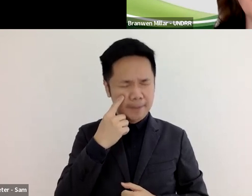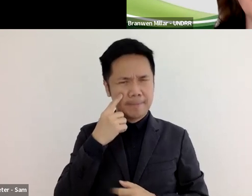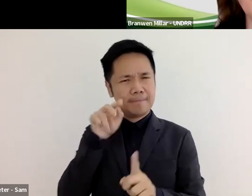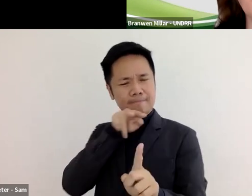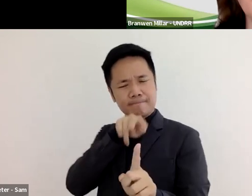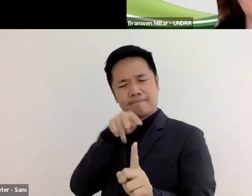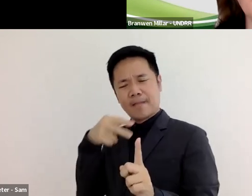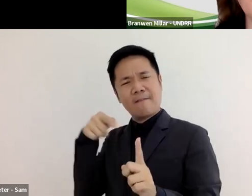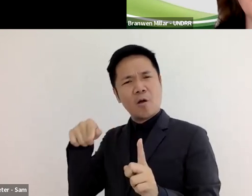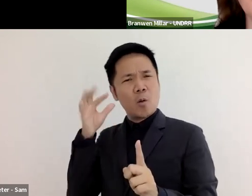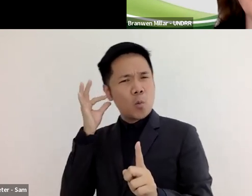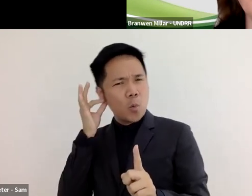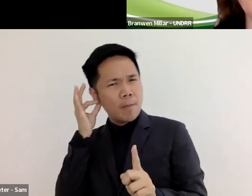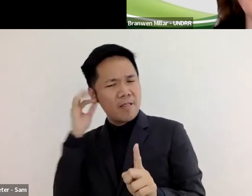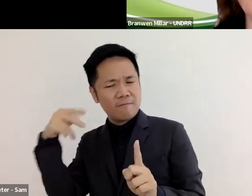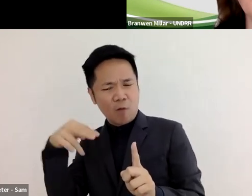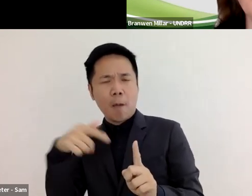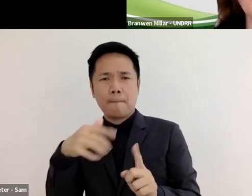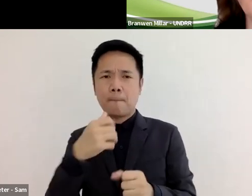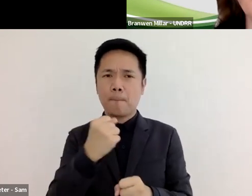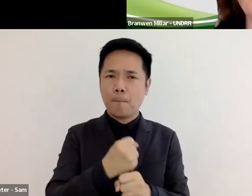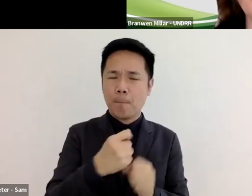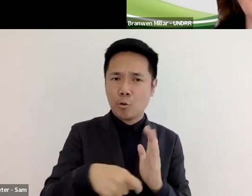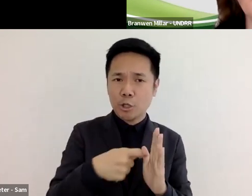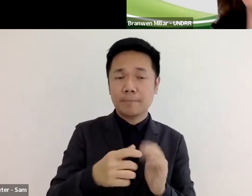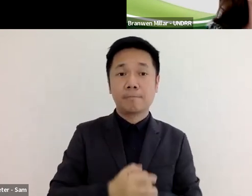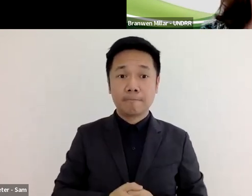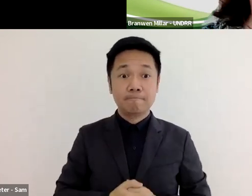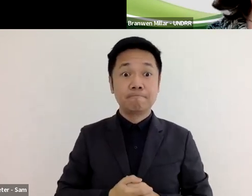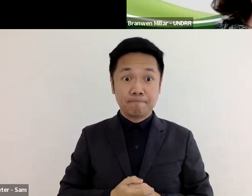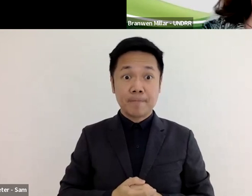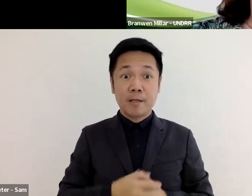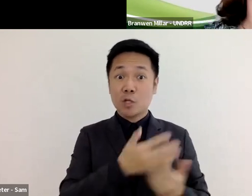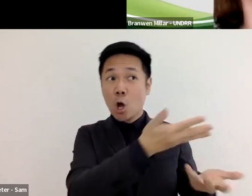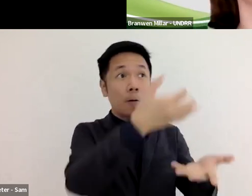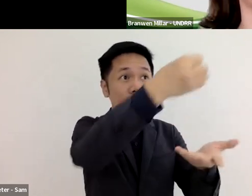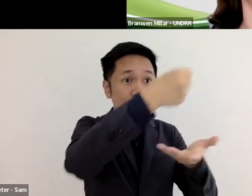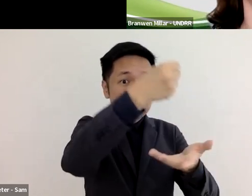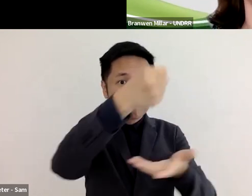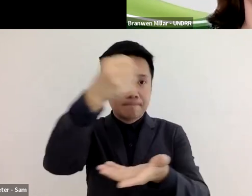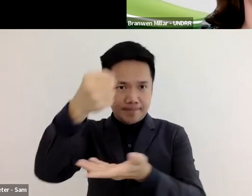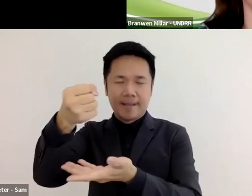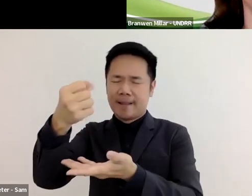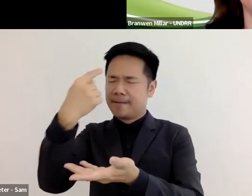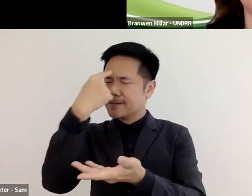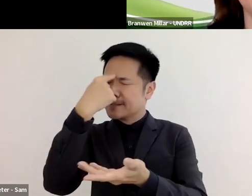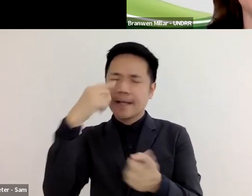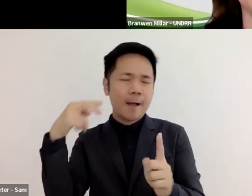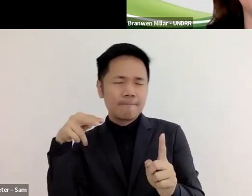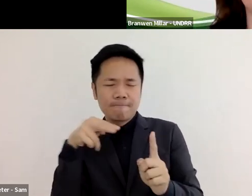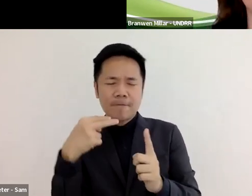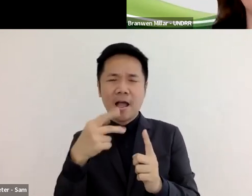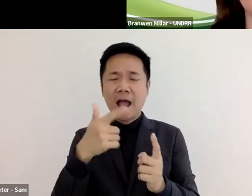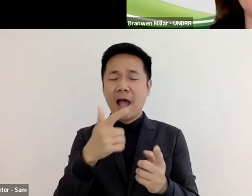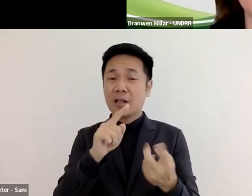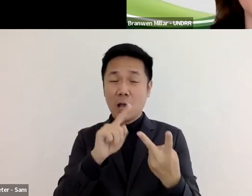our climate project. In this regard, donors and funding organizations can take necessary steps. Data generation and